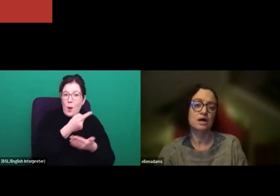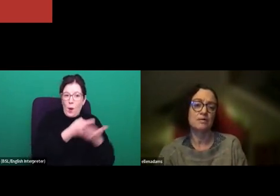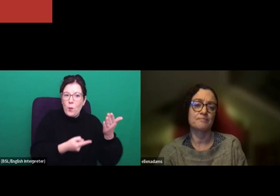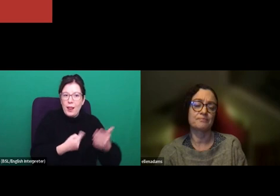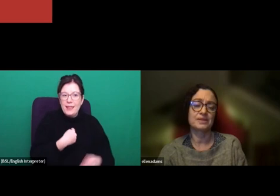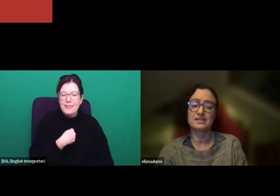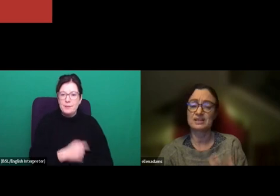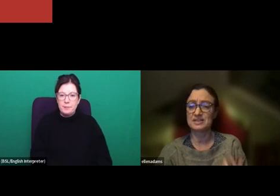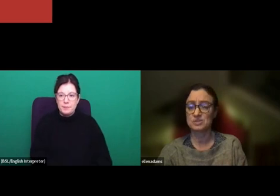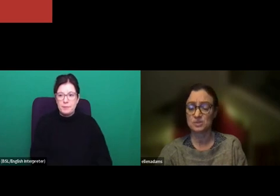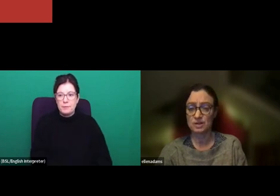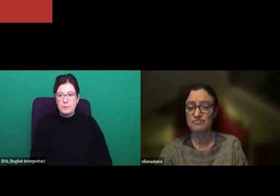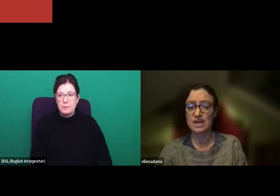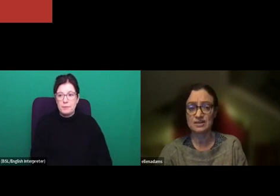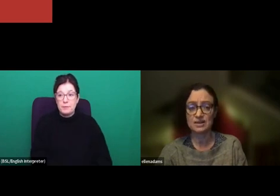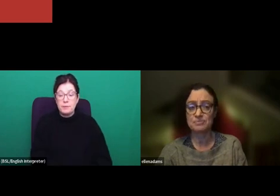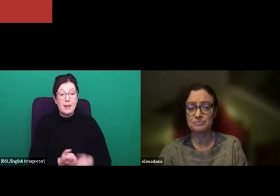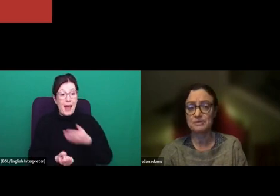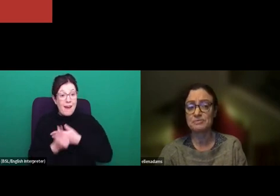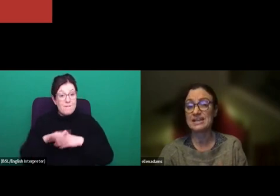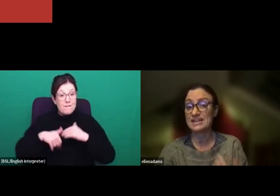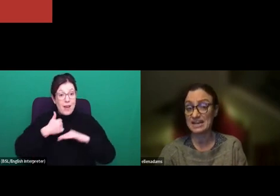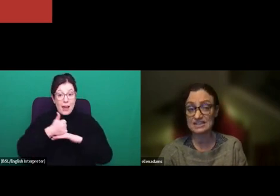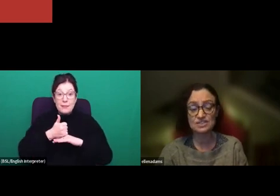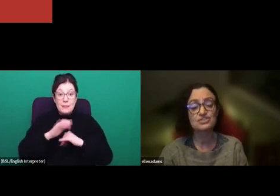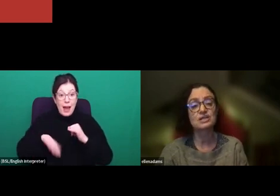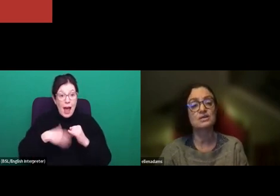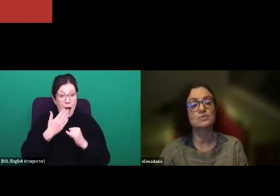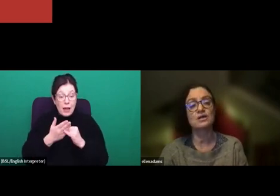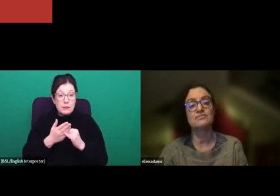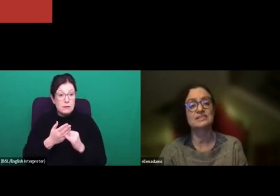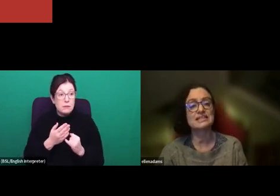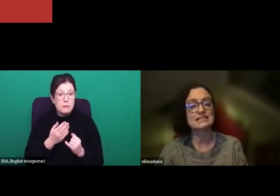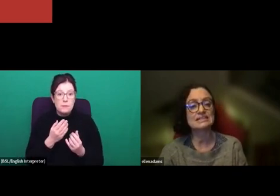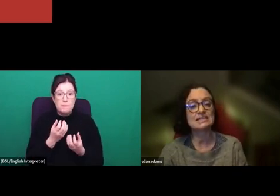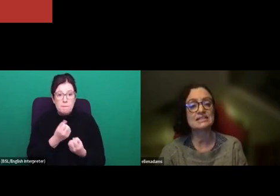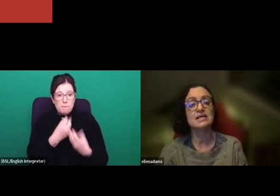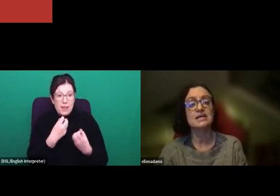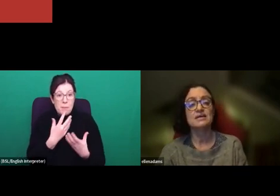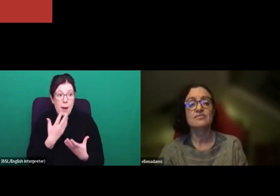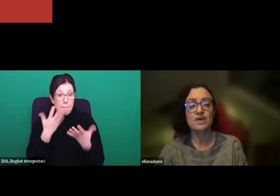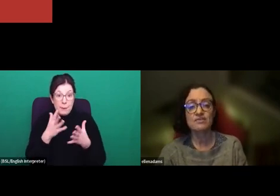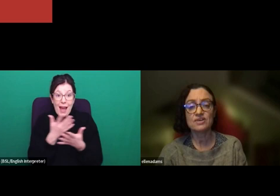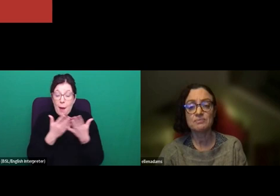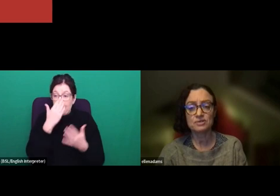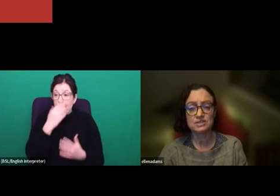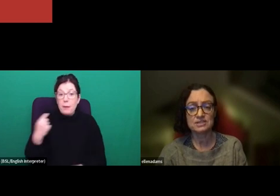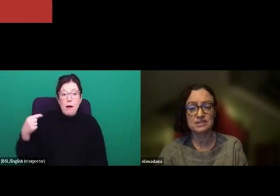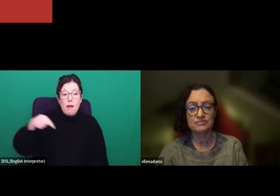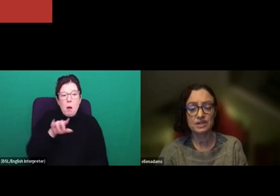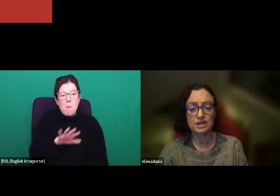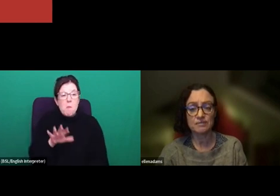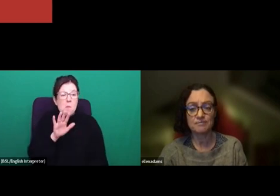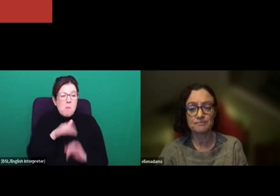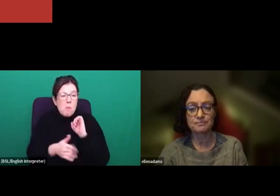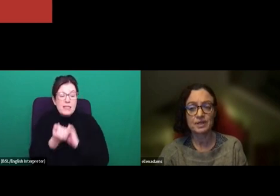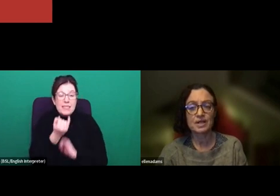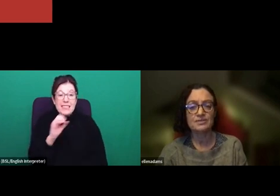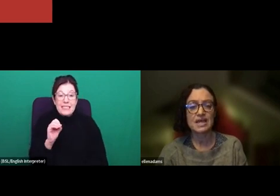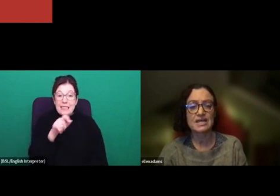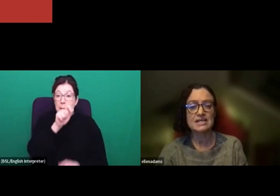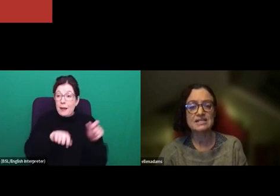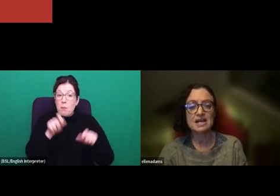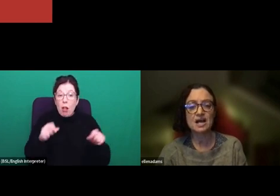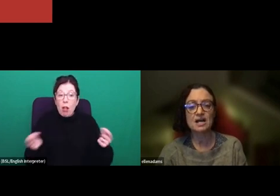were a fair number of people engaged, so over 60, are very positive.